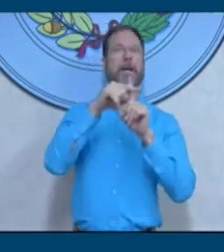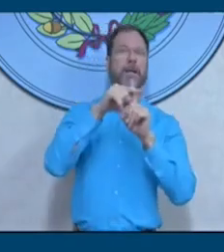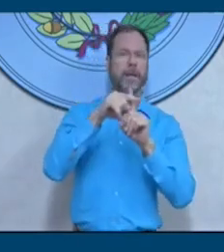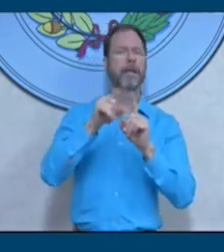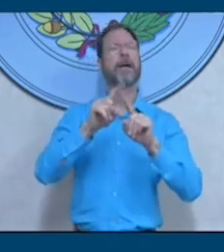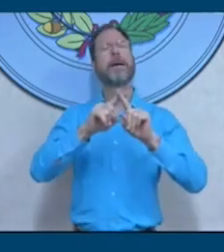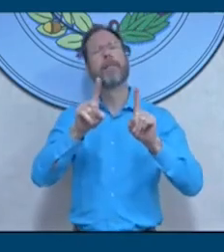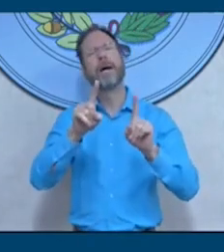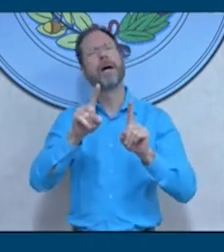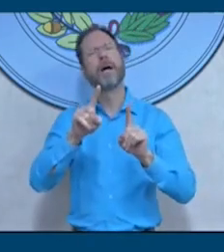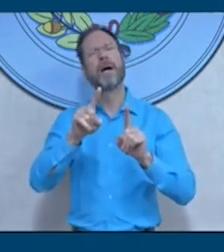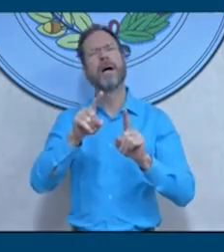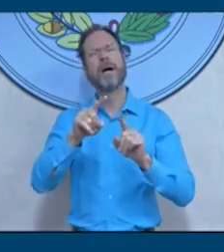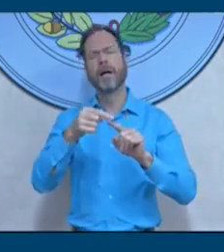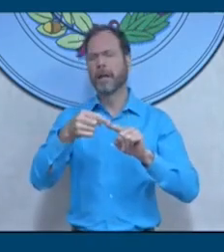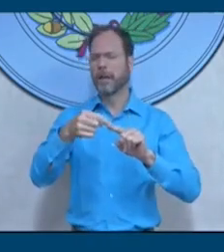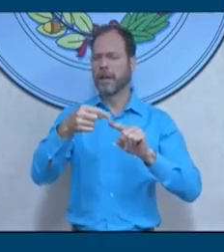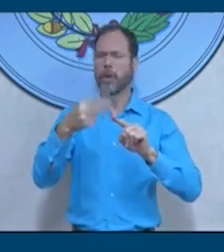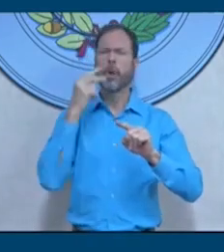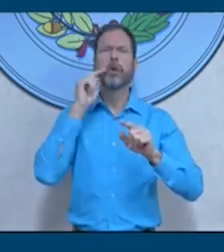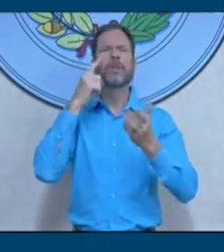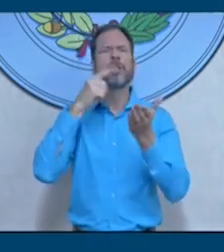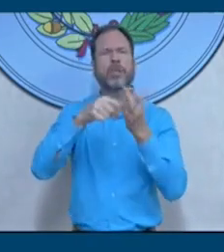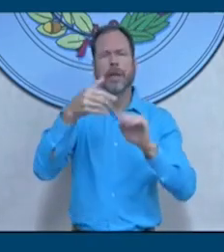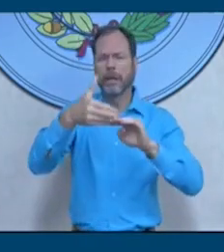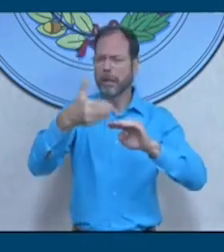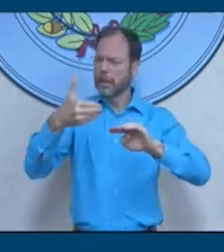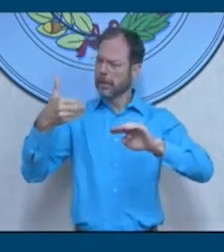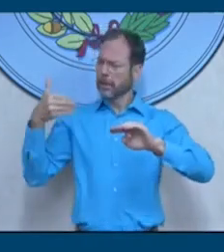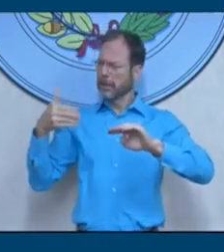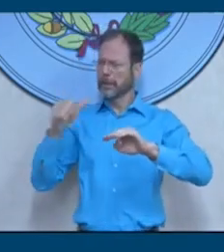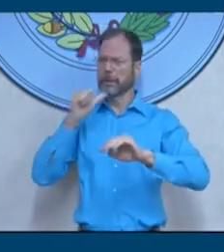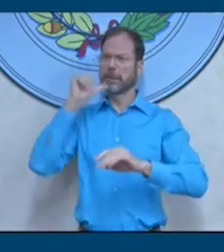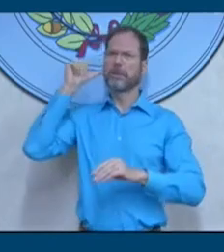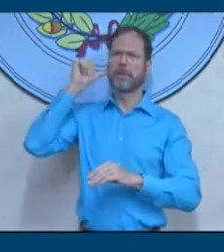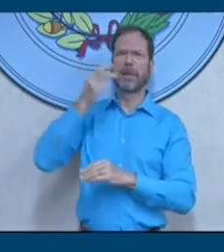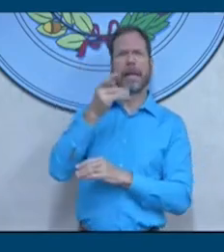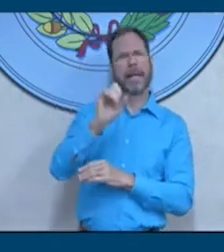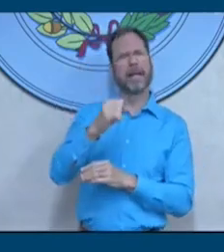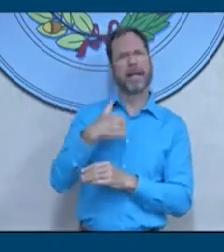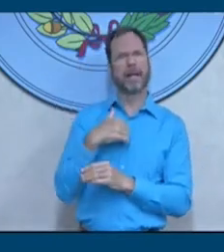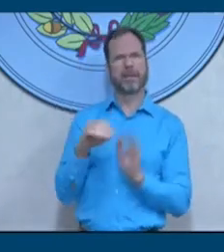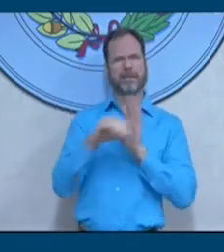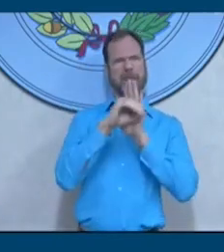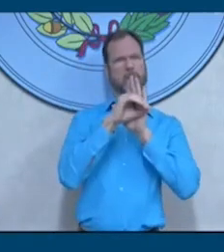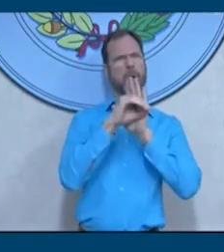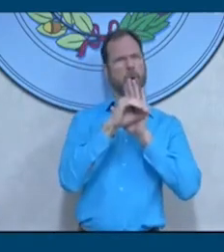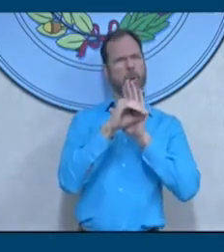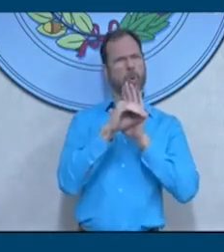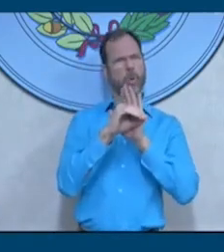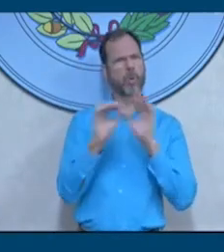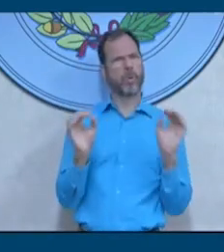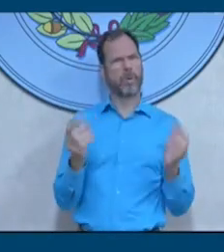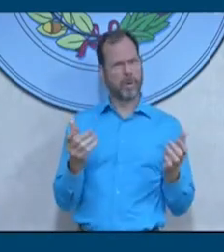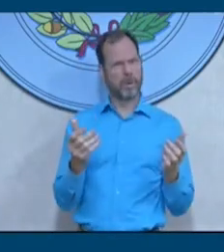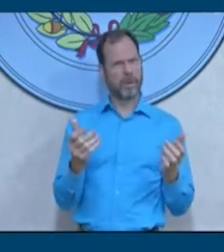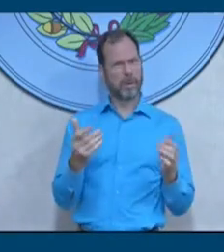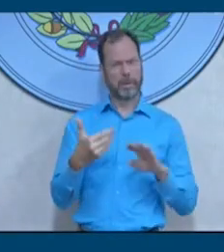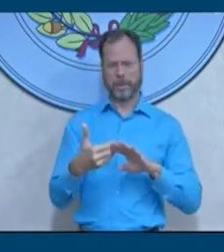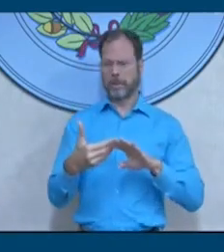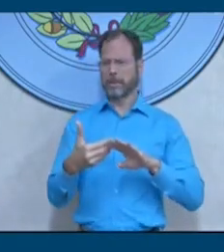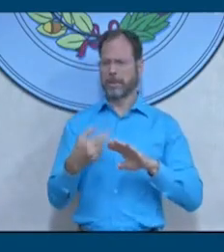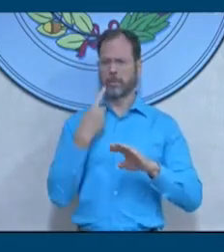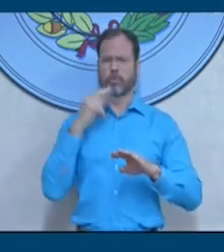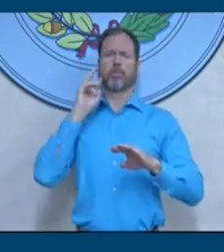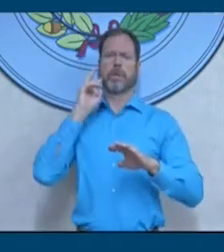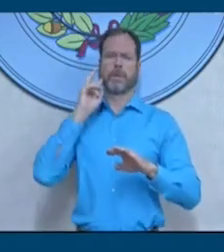But when you look back at the numbers, I see that yesterday, Hays County had 0 tests positive, and the day